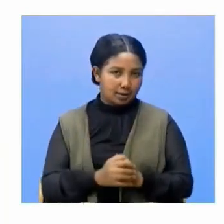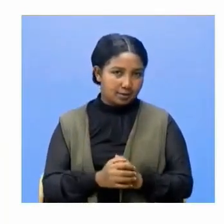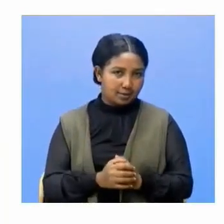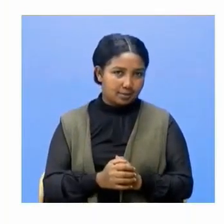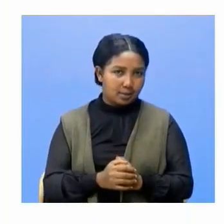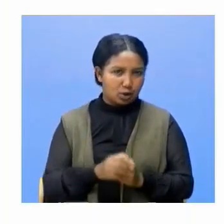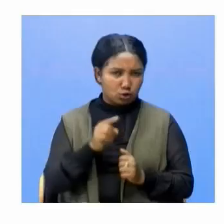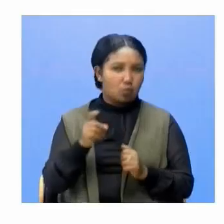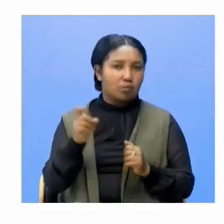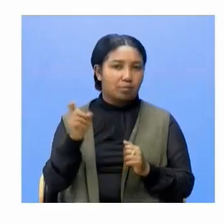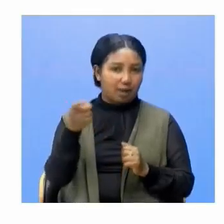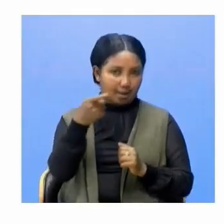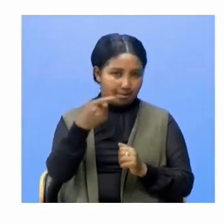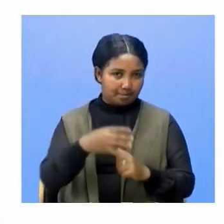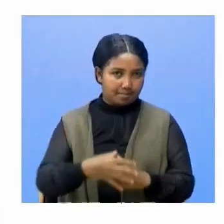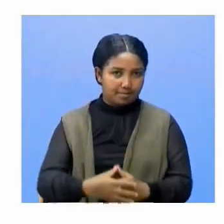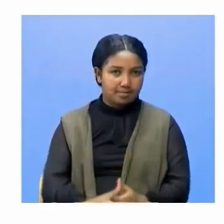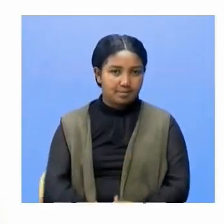you become.